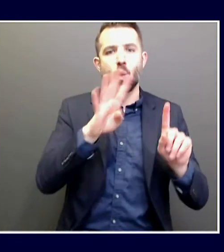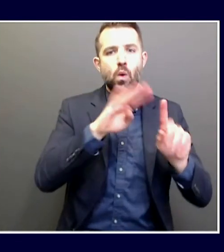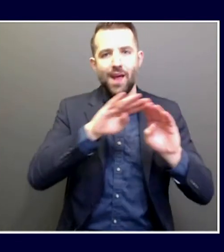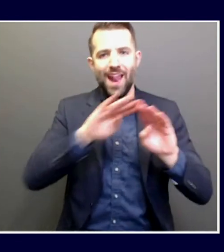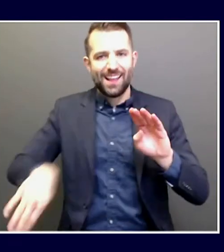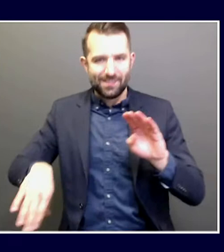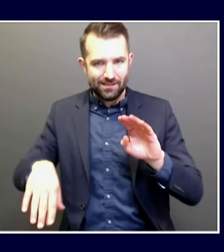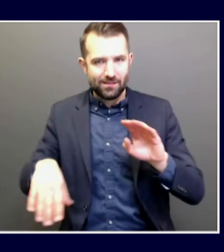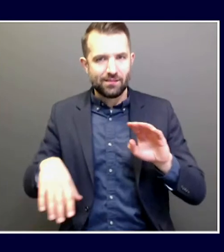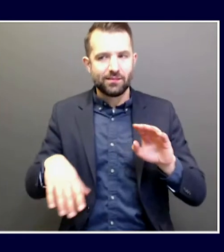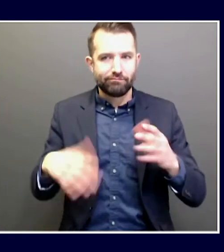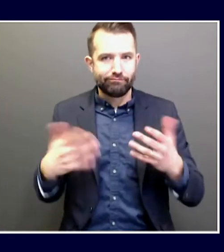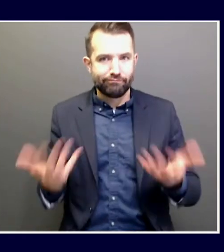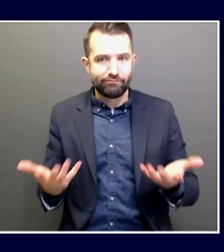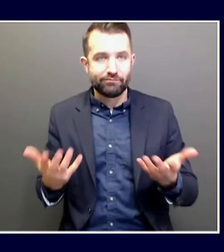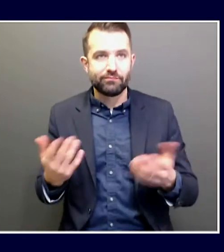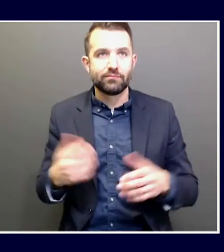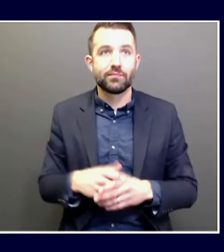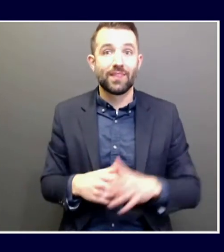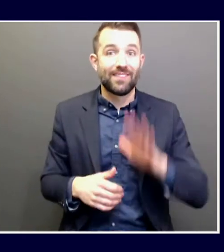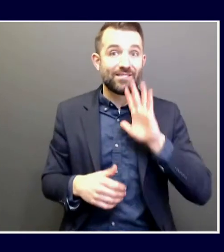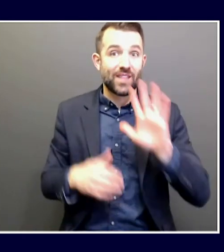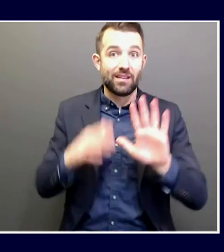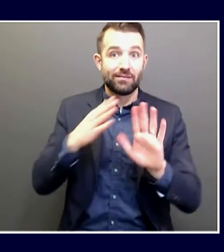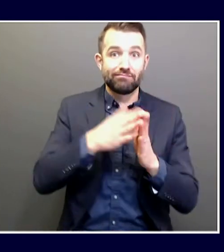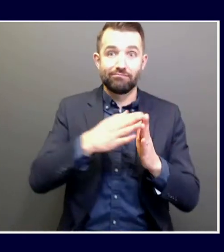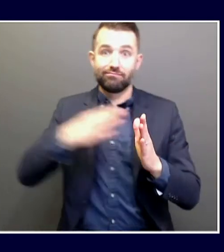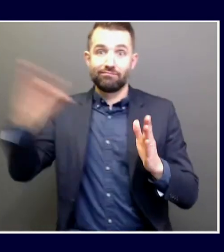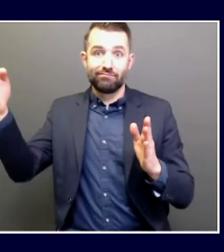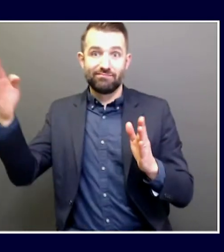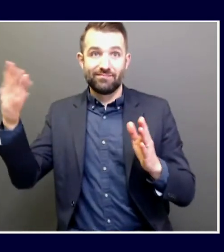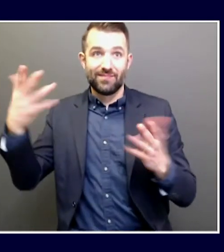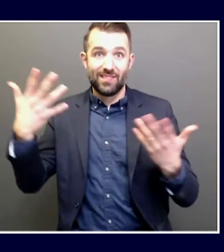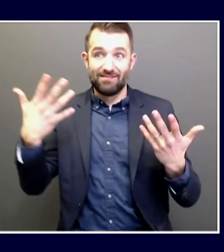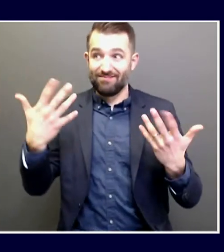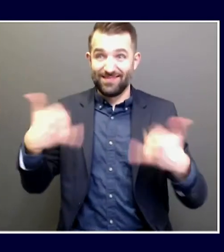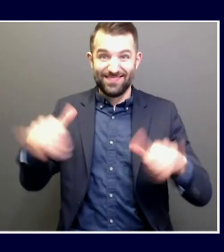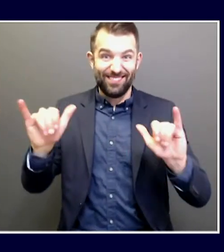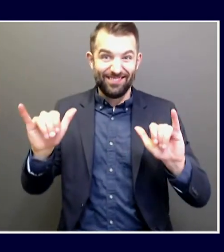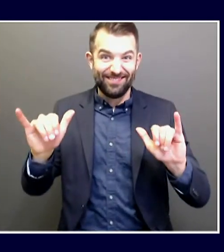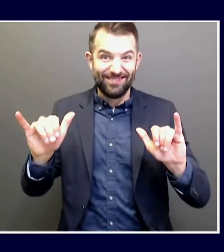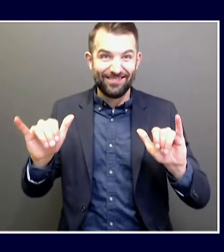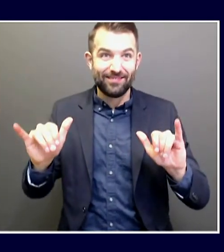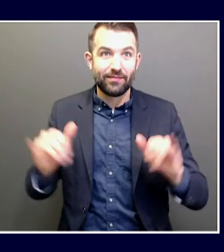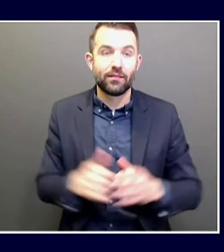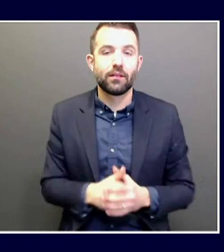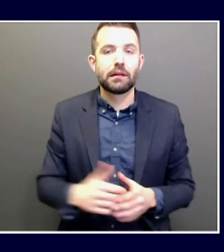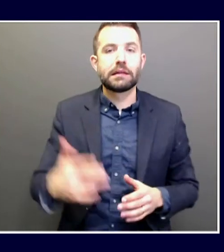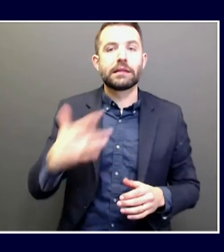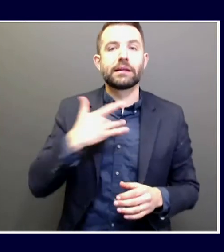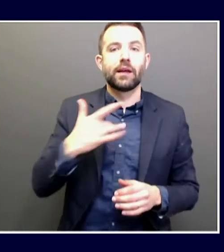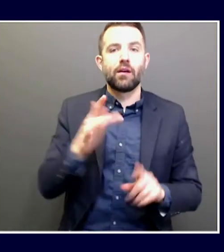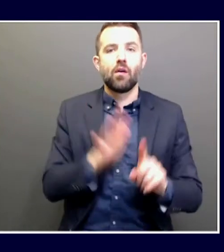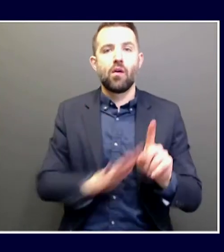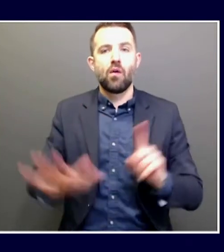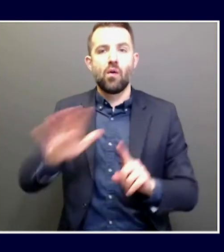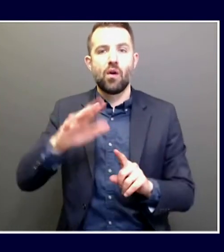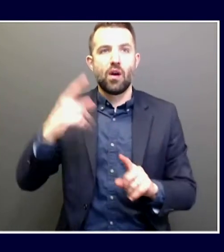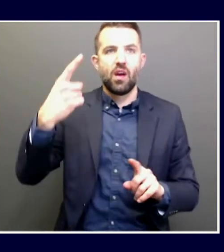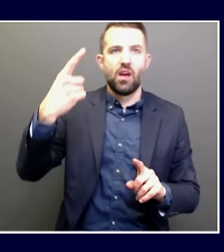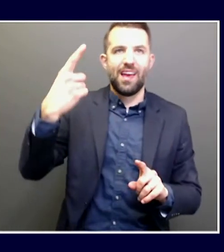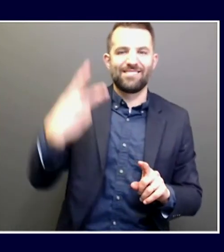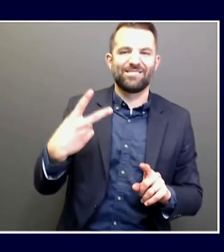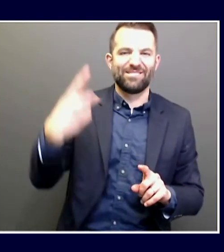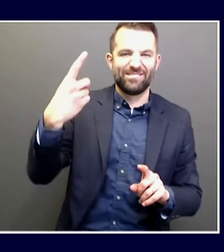As a group, the 5 to 19 school age kids are about half fully vaccinated. But as you noted, for 5 to 11, it's a bit lower,